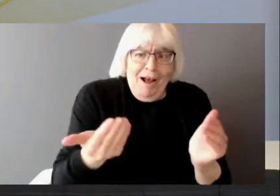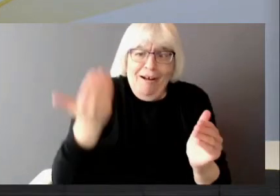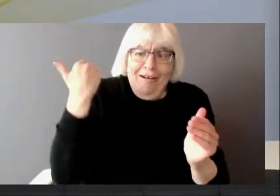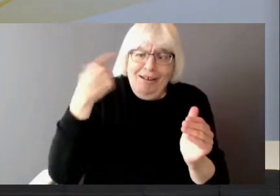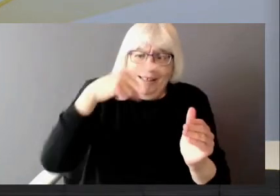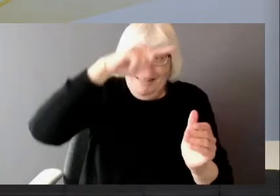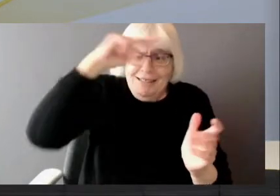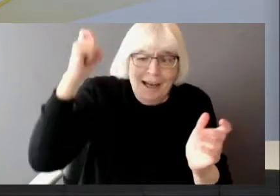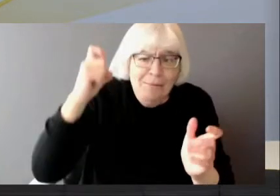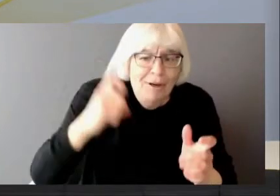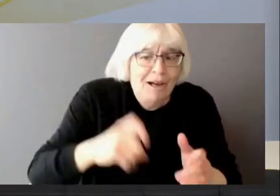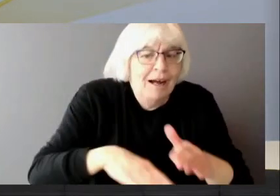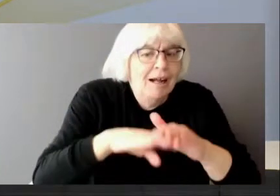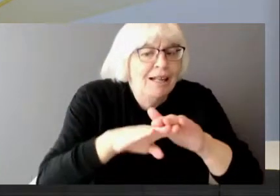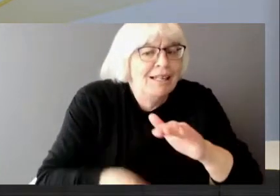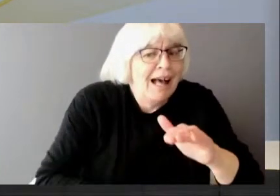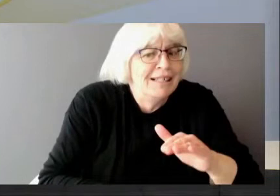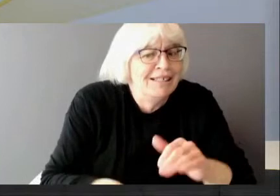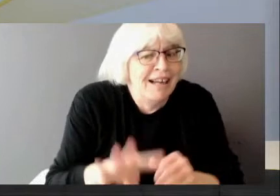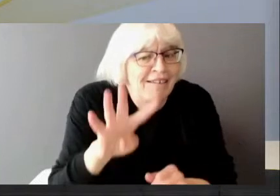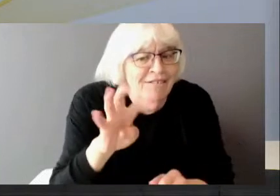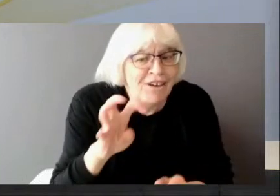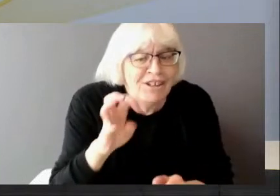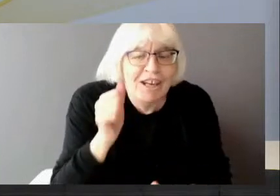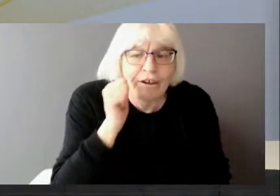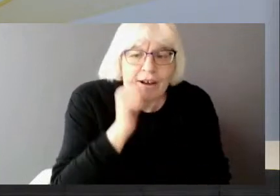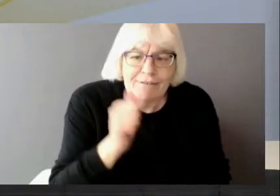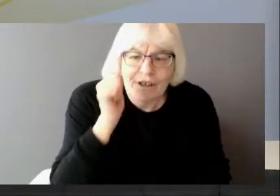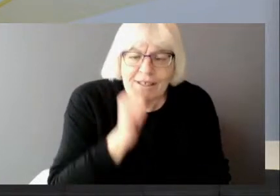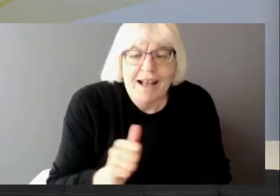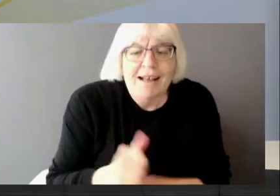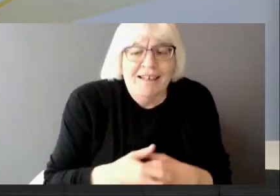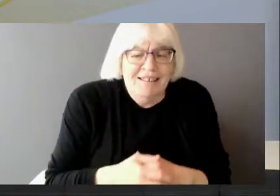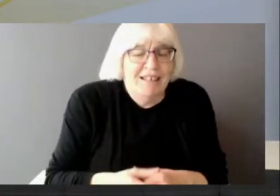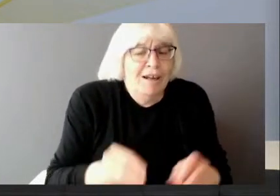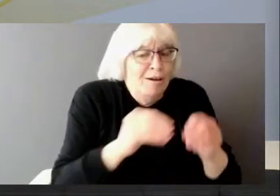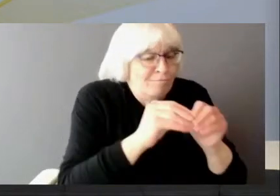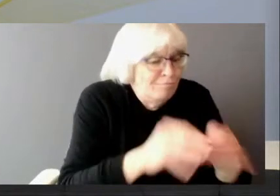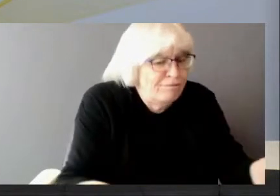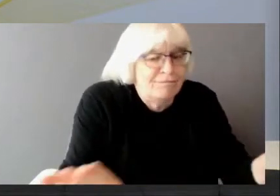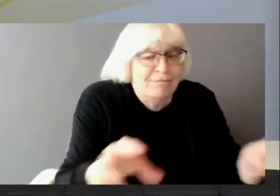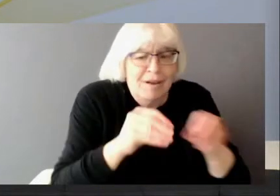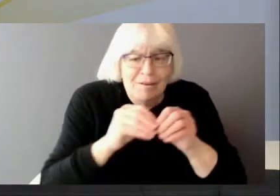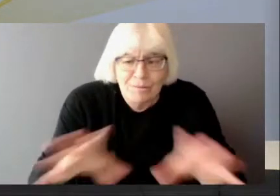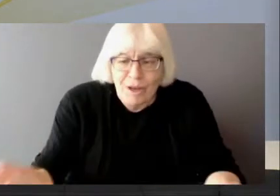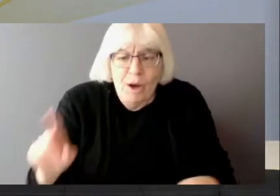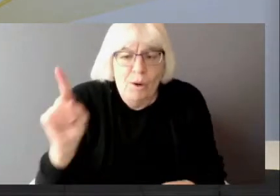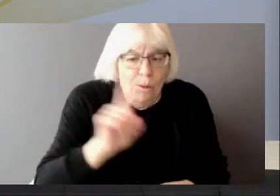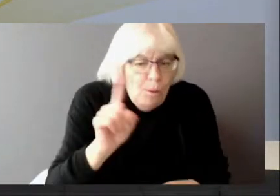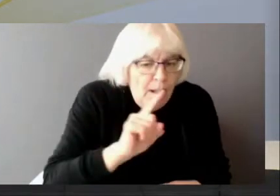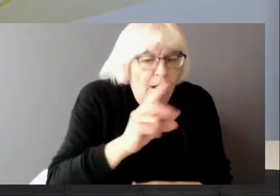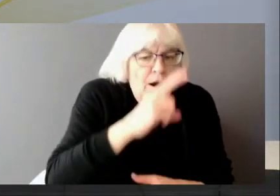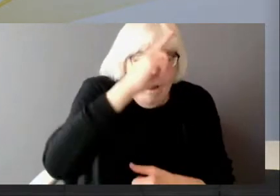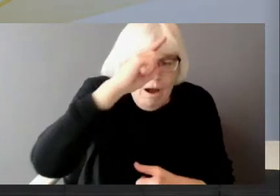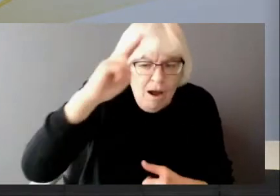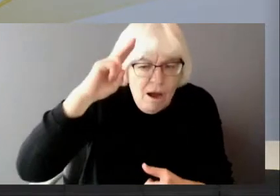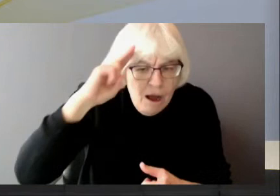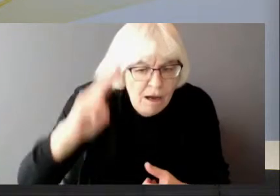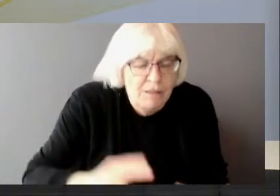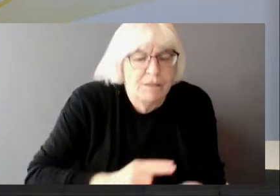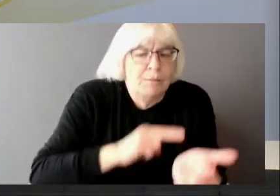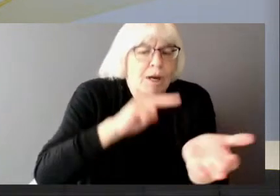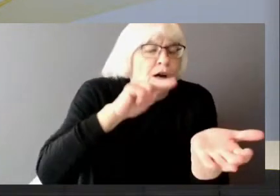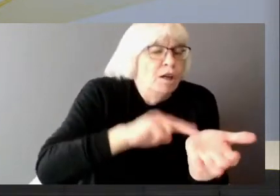Outbreaks continue in high-risk populations and communities such as hospitals, long-term care facilities, workplaces, correctional centers, and other congregate